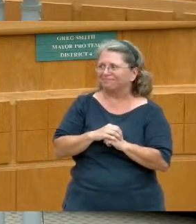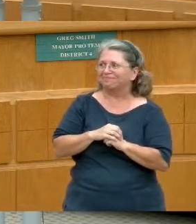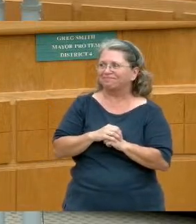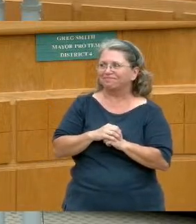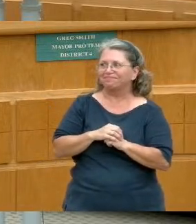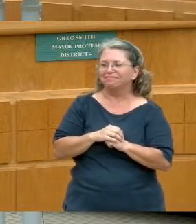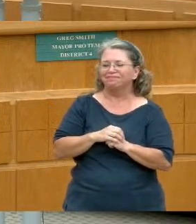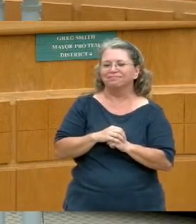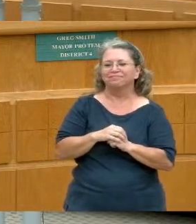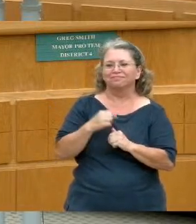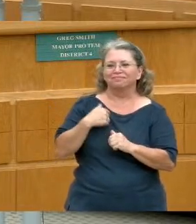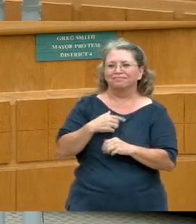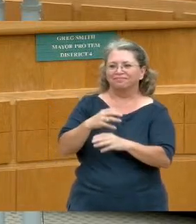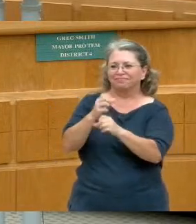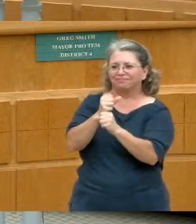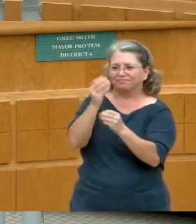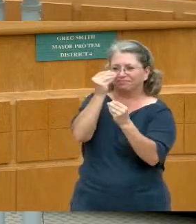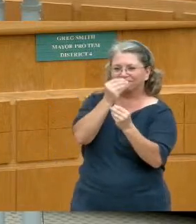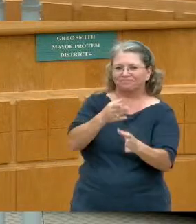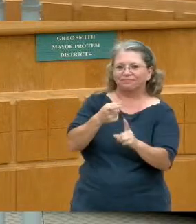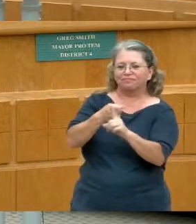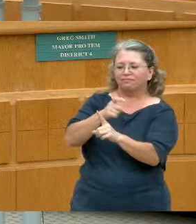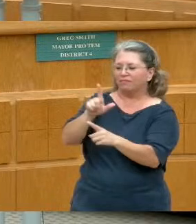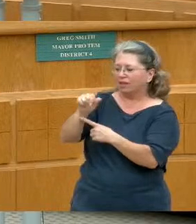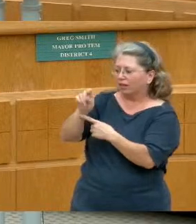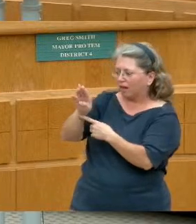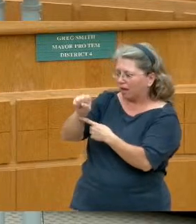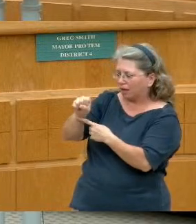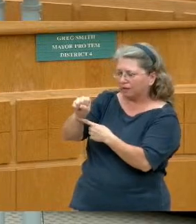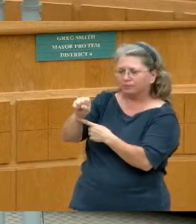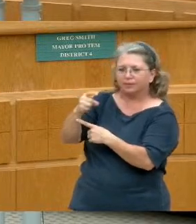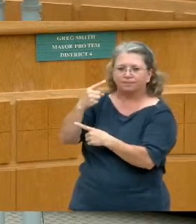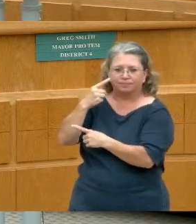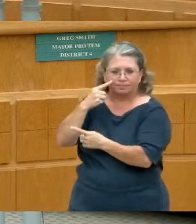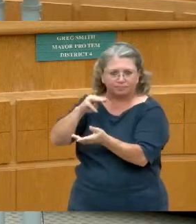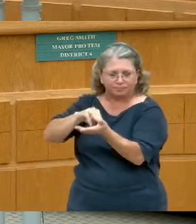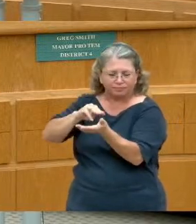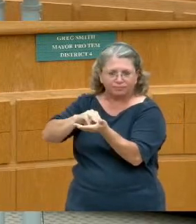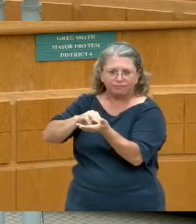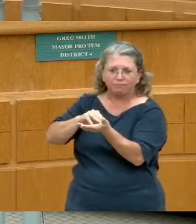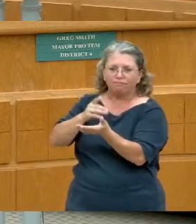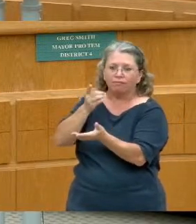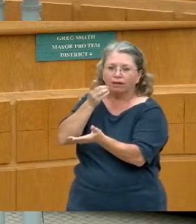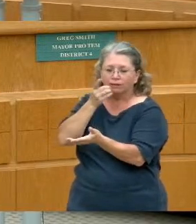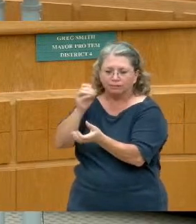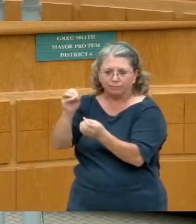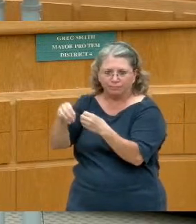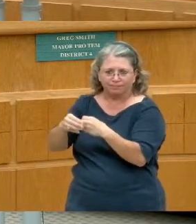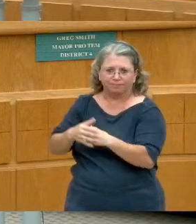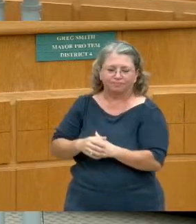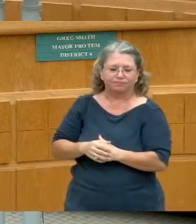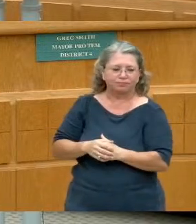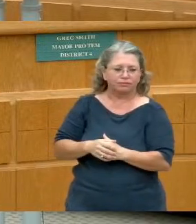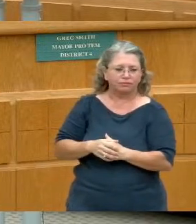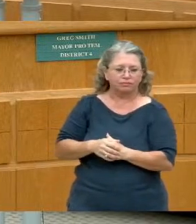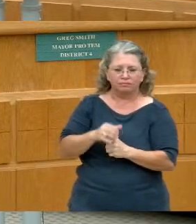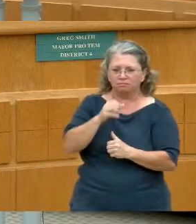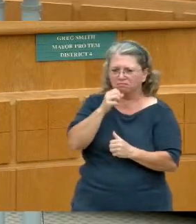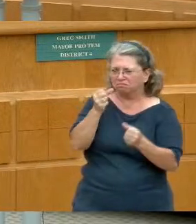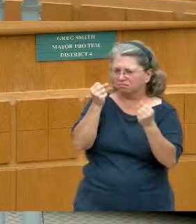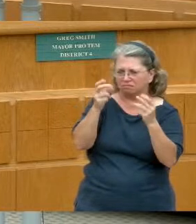and eye and dental offices. Now with eye and dental offices, I don't think that too many people are